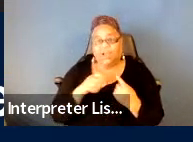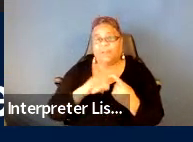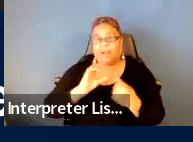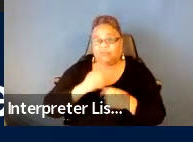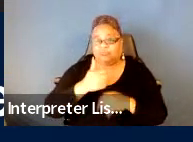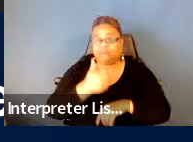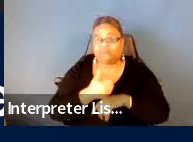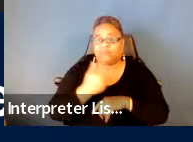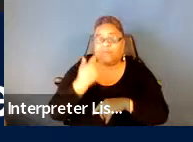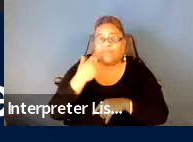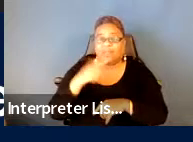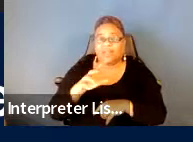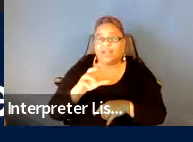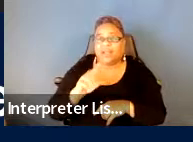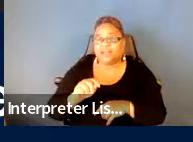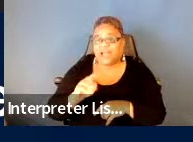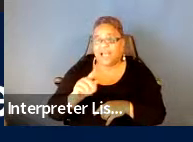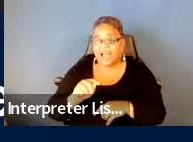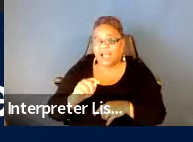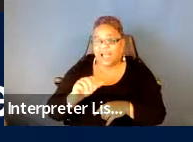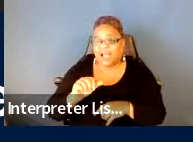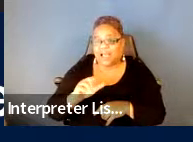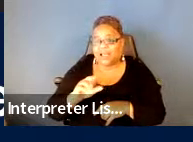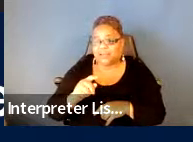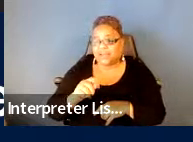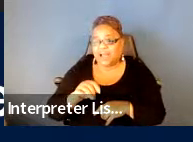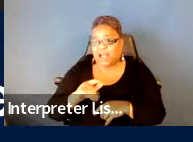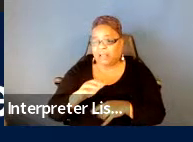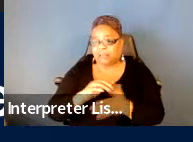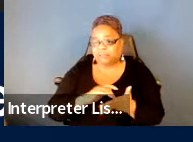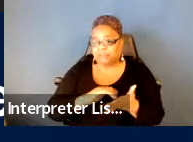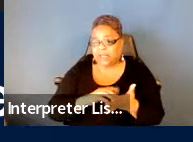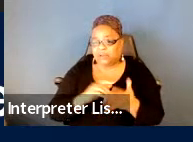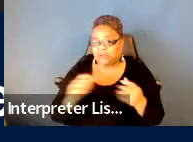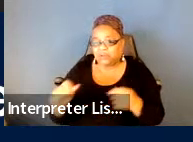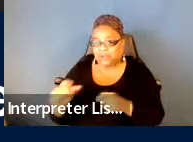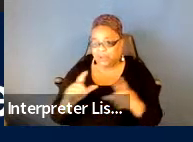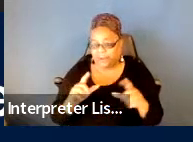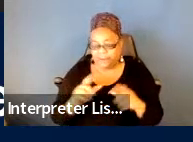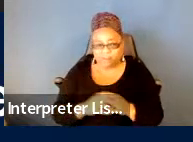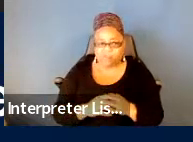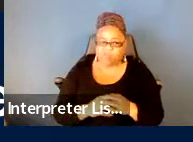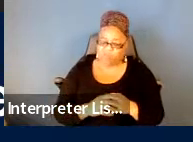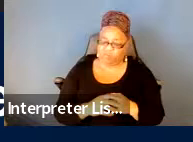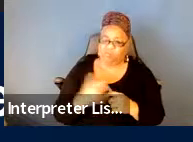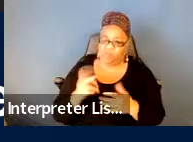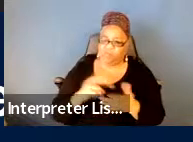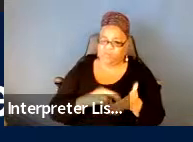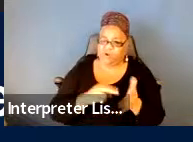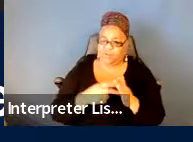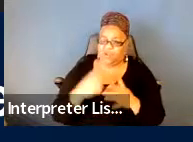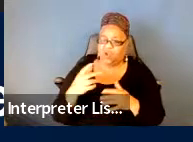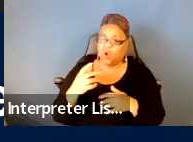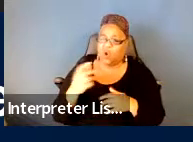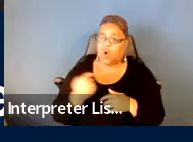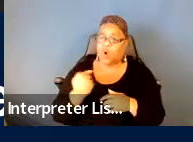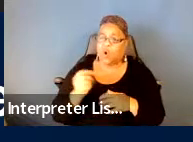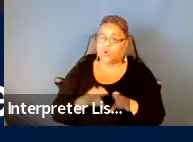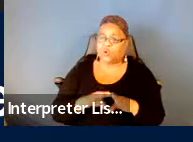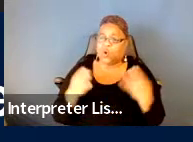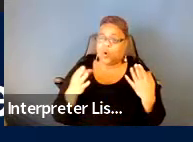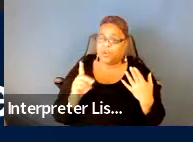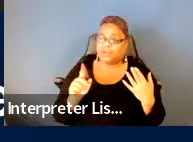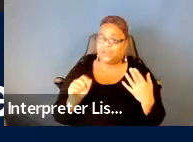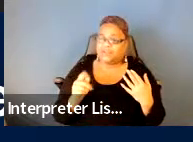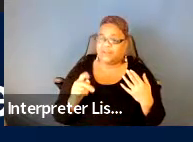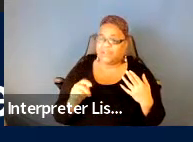tactile signs. So we have a few to go through here. What constitutes hold open devices? So you can put a sign on the push side of a